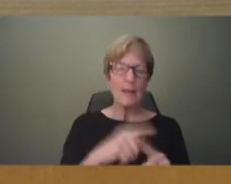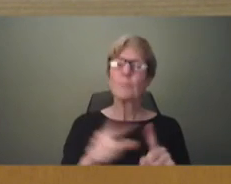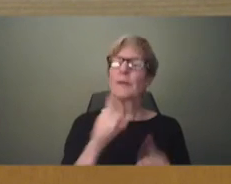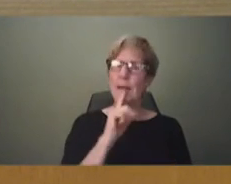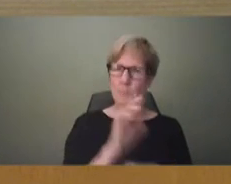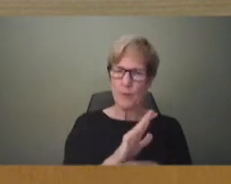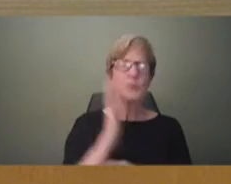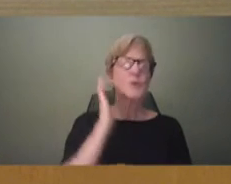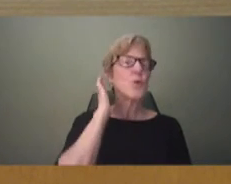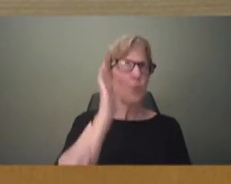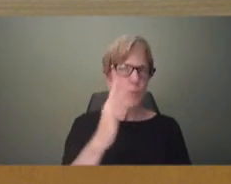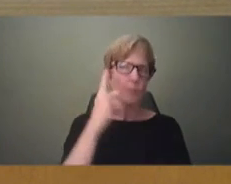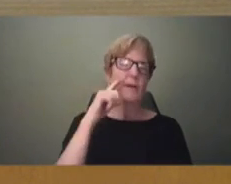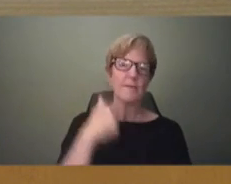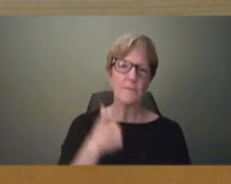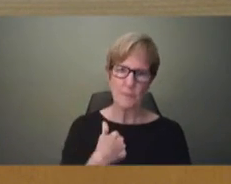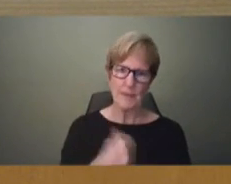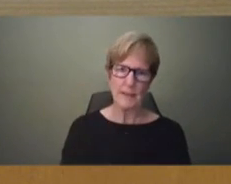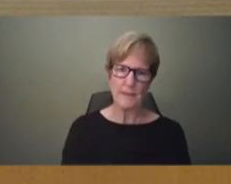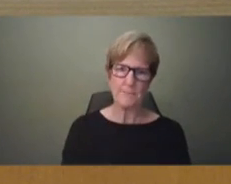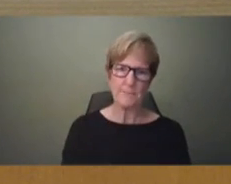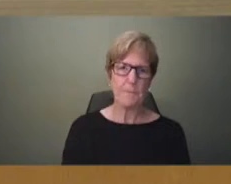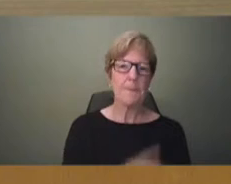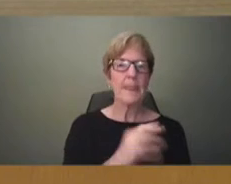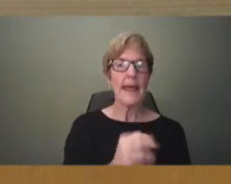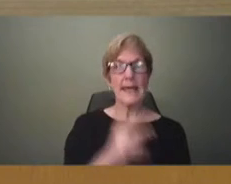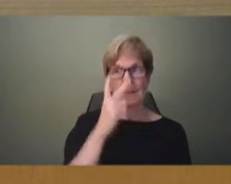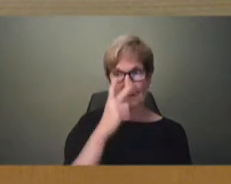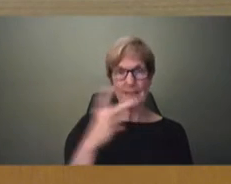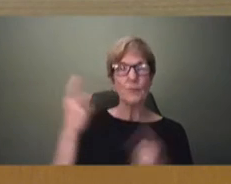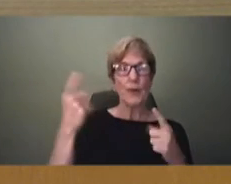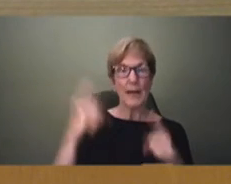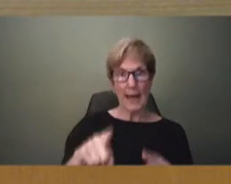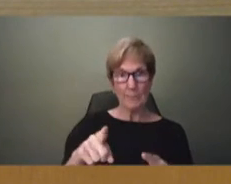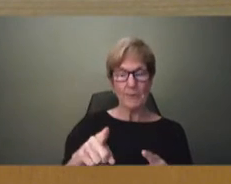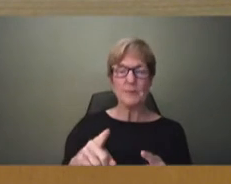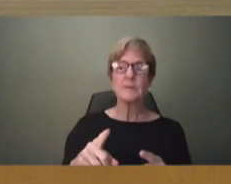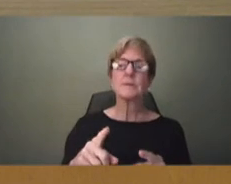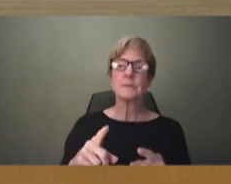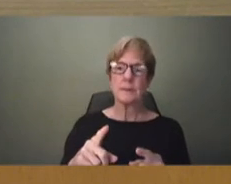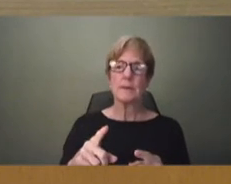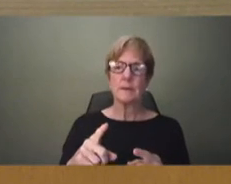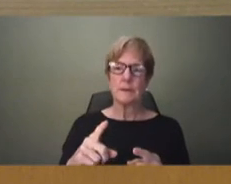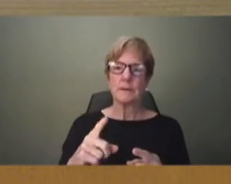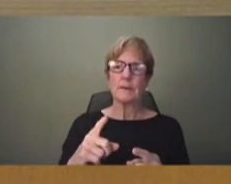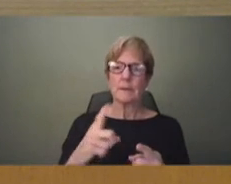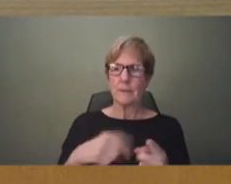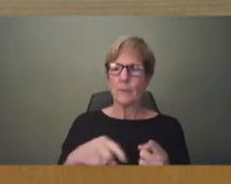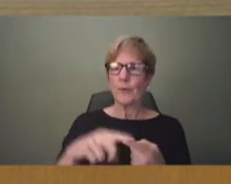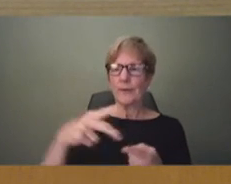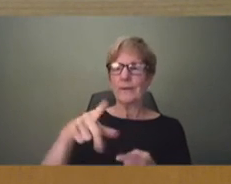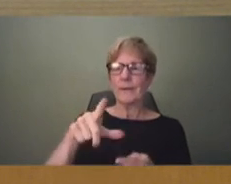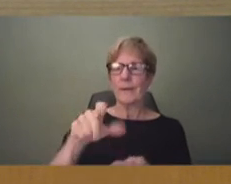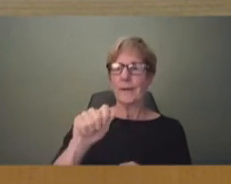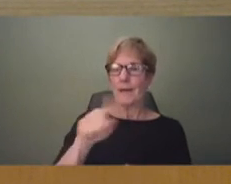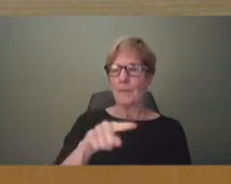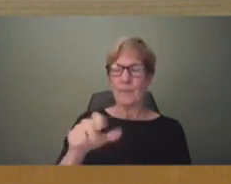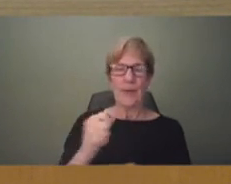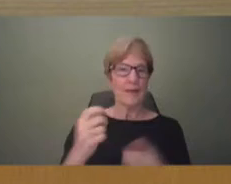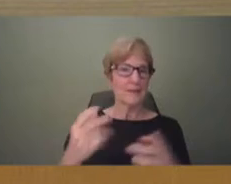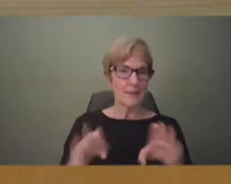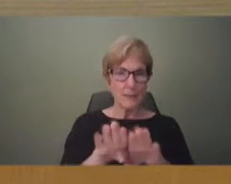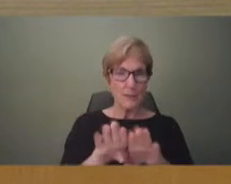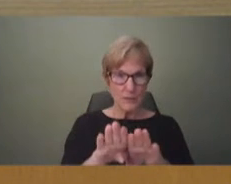me um in terms and I've seen what happens when we have uh when we have Plaza shut down um it just becomes